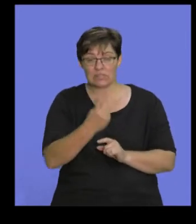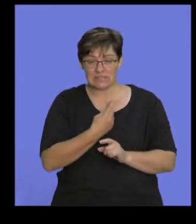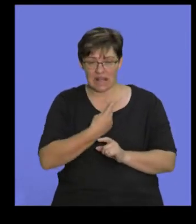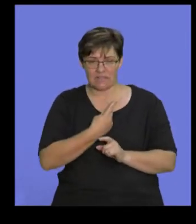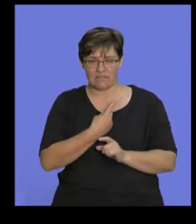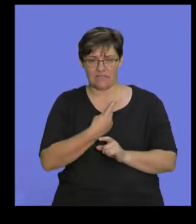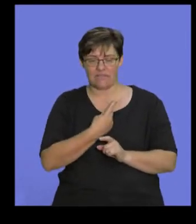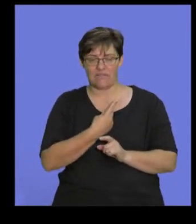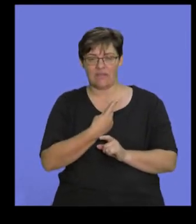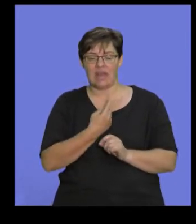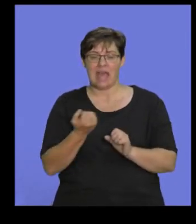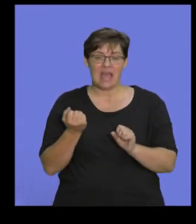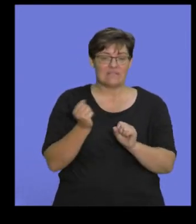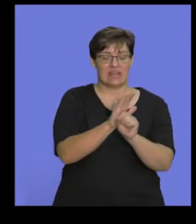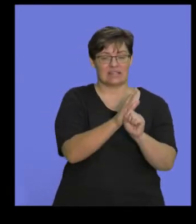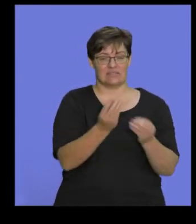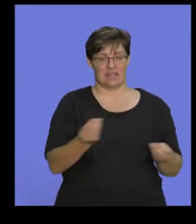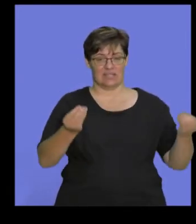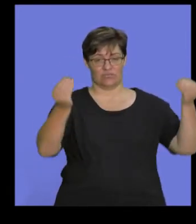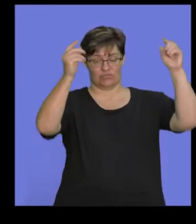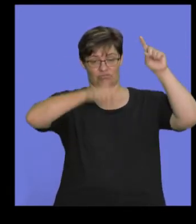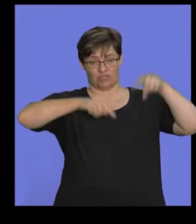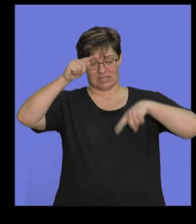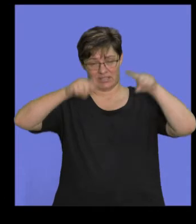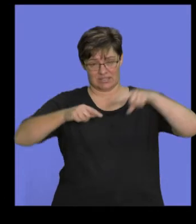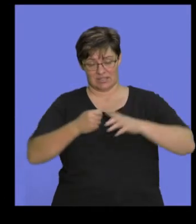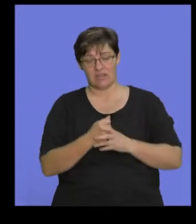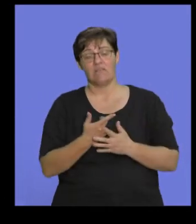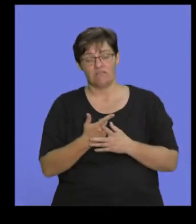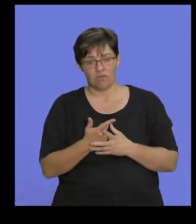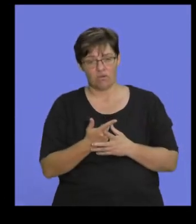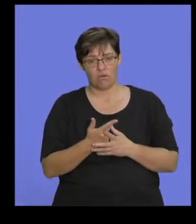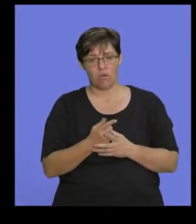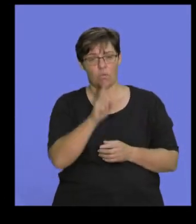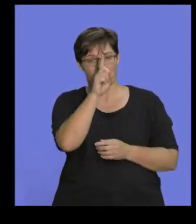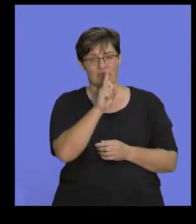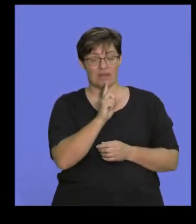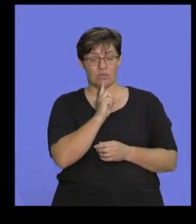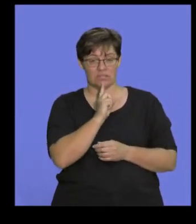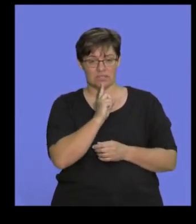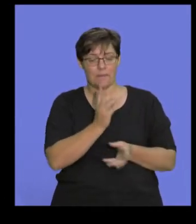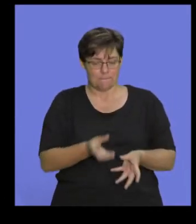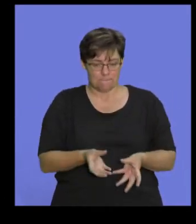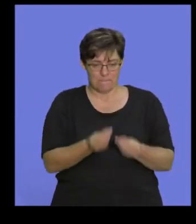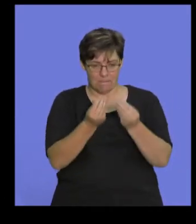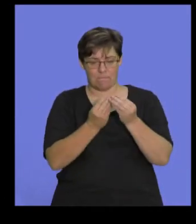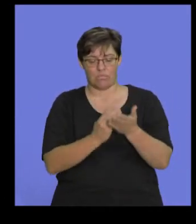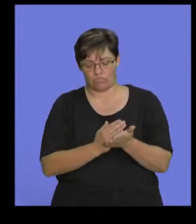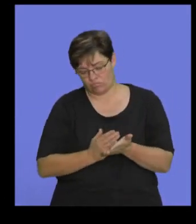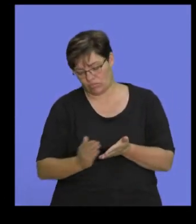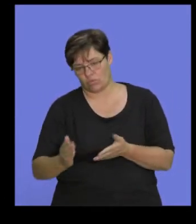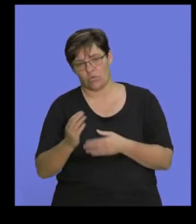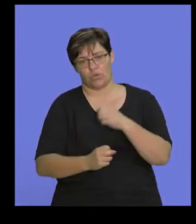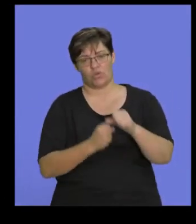the effective interest rate that the 1,000 actually gained in a year, right? But